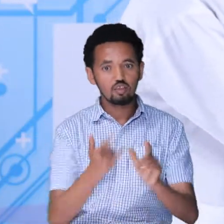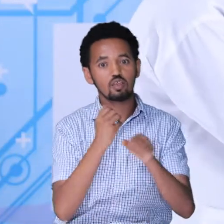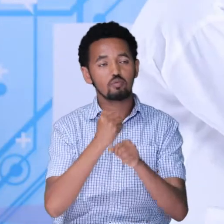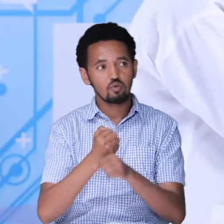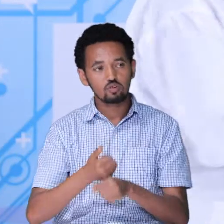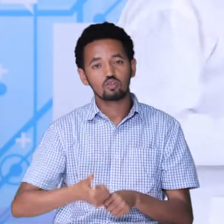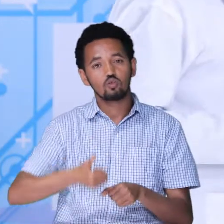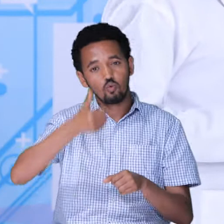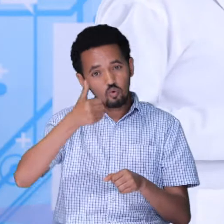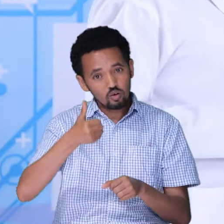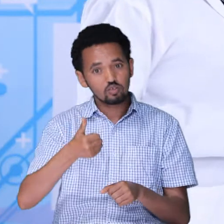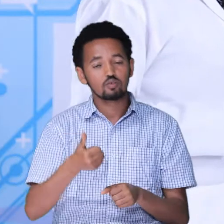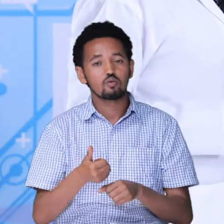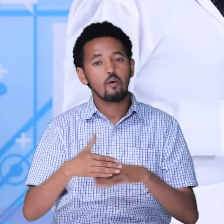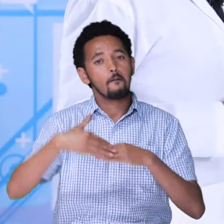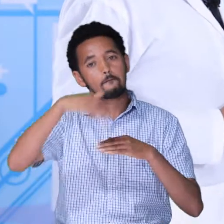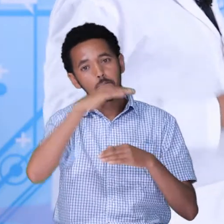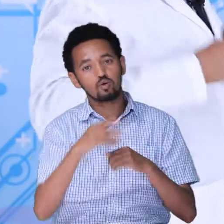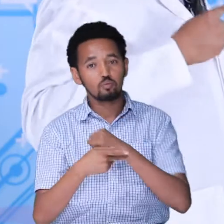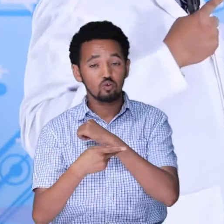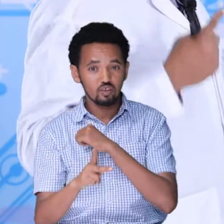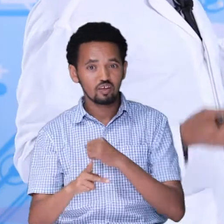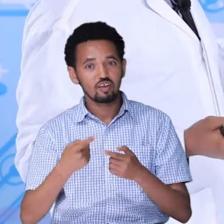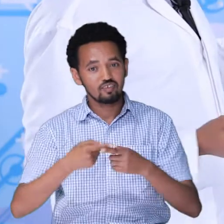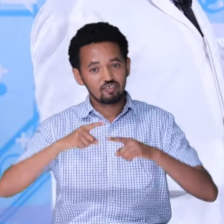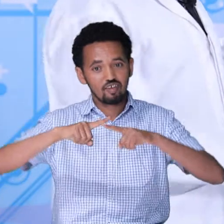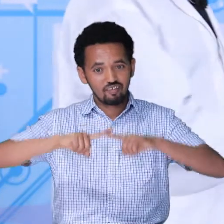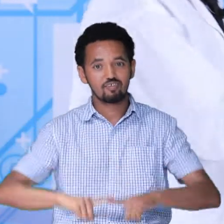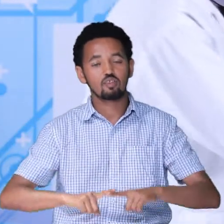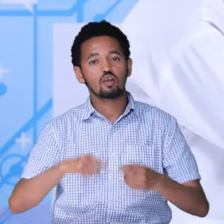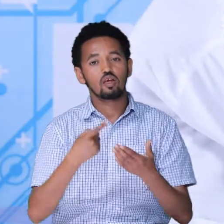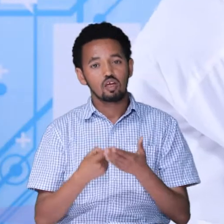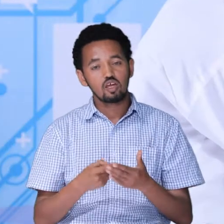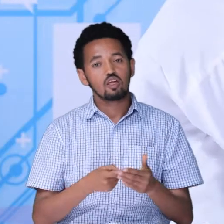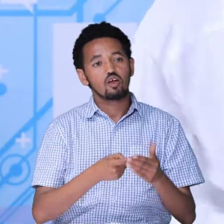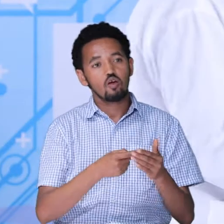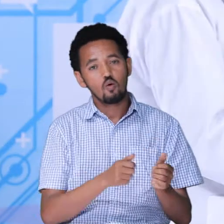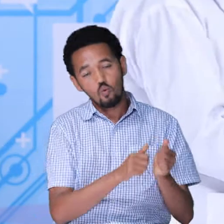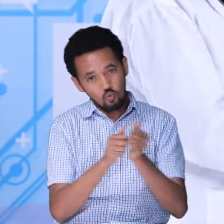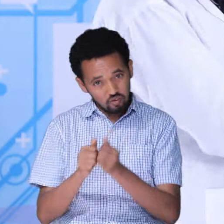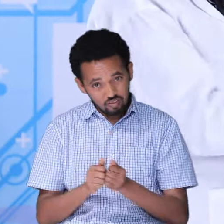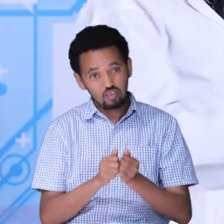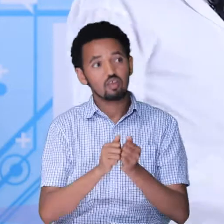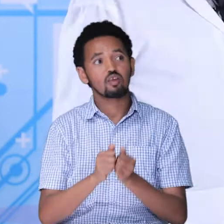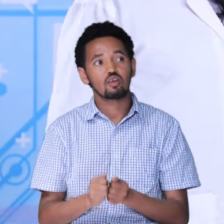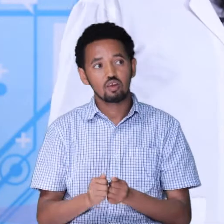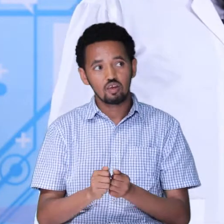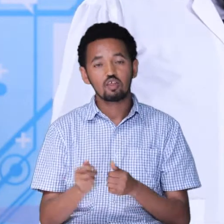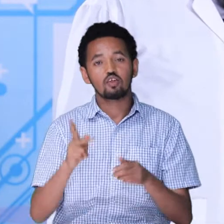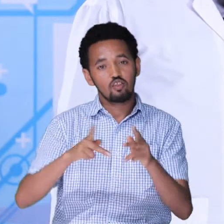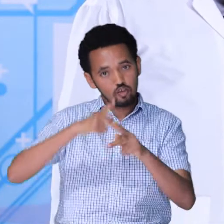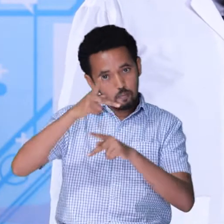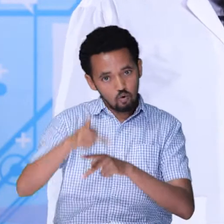best where two or more political parties existed in a country with an ideology based on the